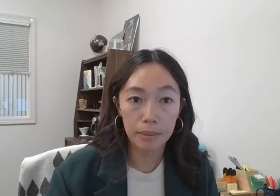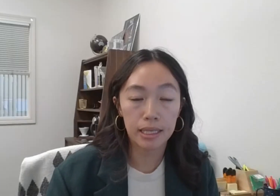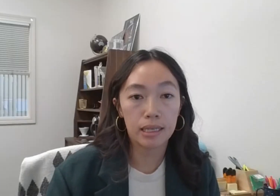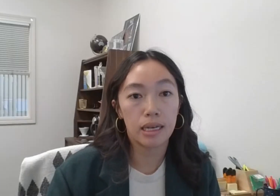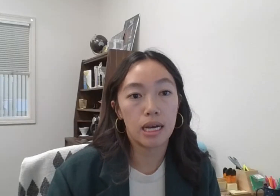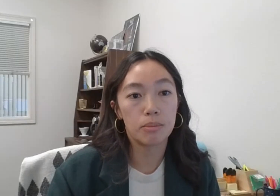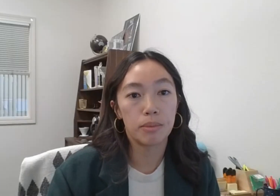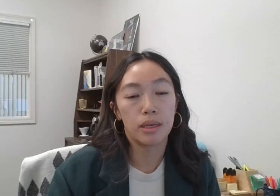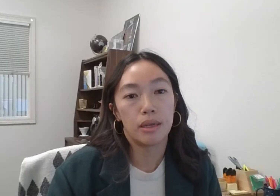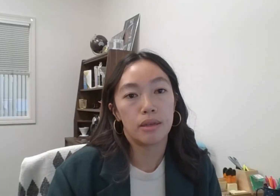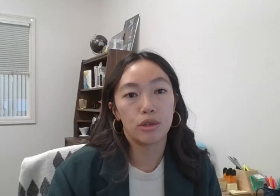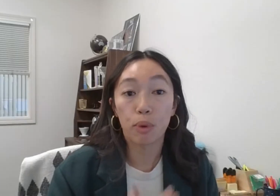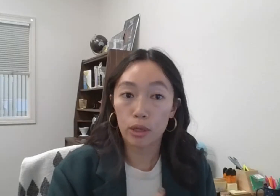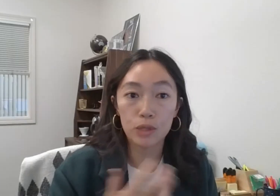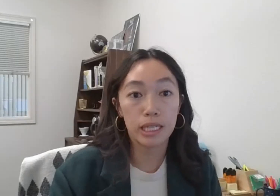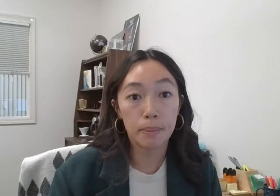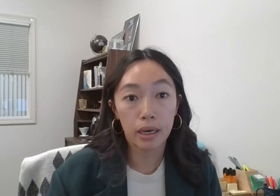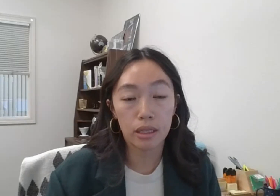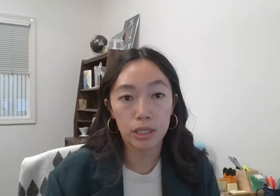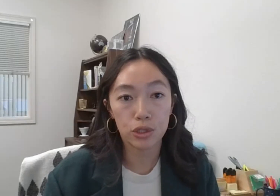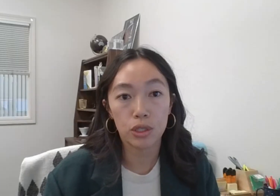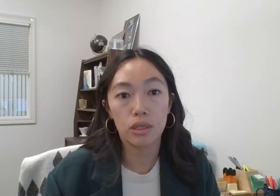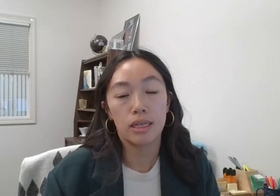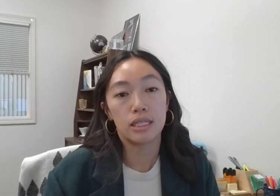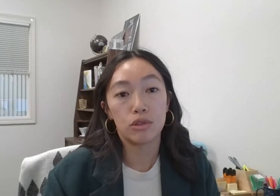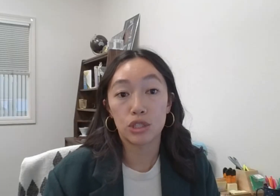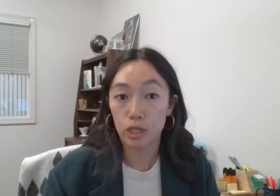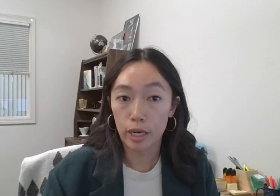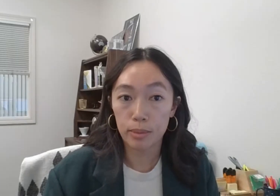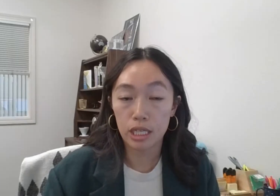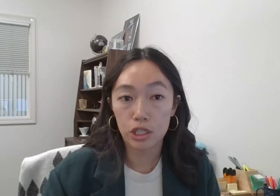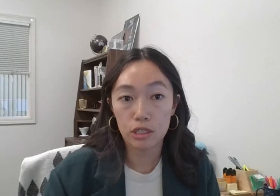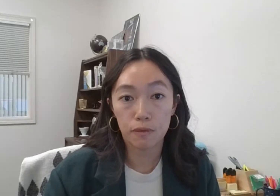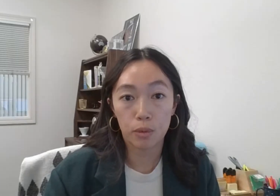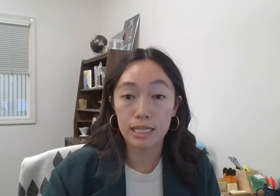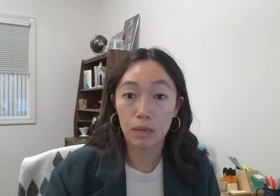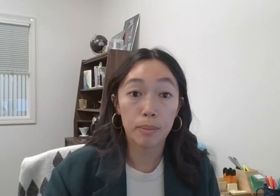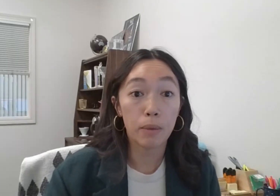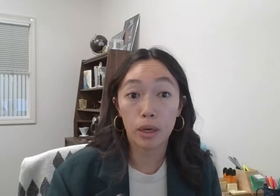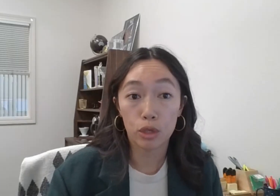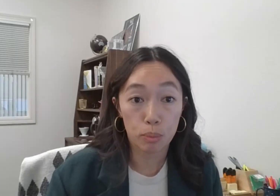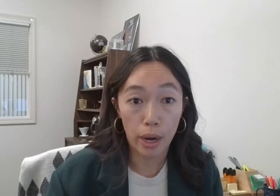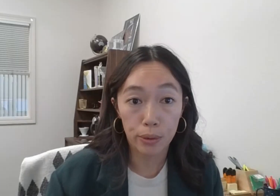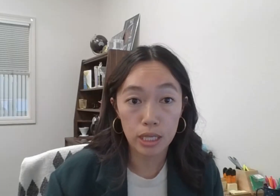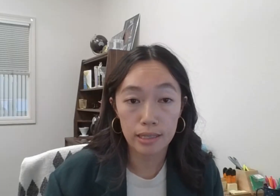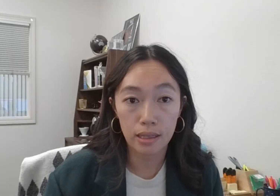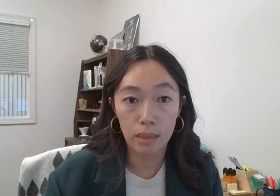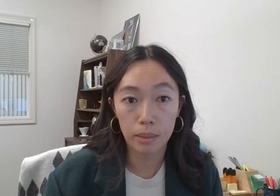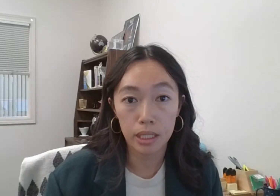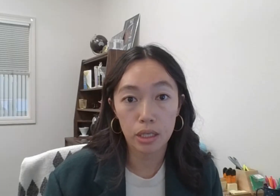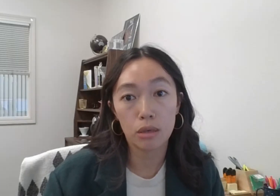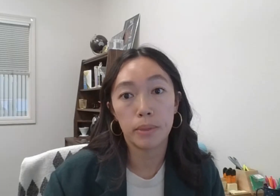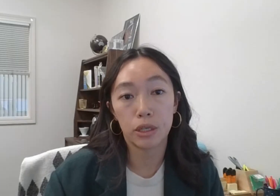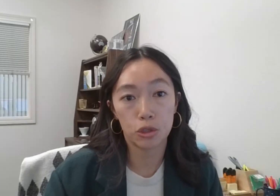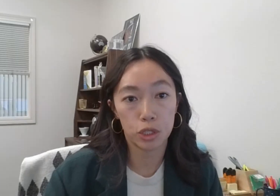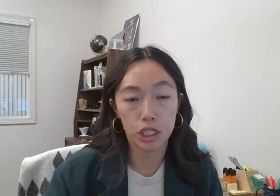like timing, progress we need to make on the measure, district recommendations for ones that we might want to look to prioritize in the